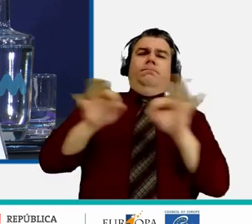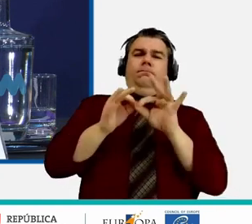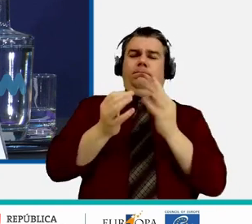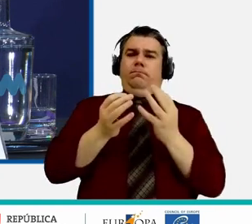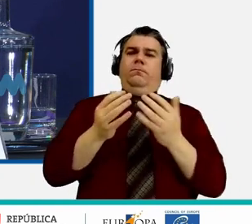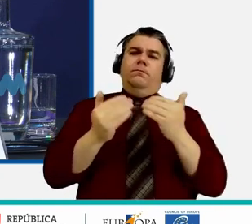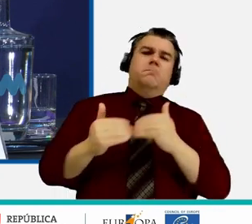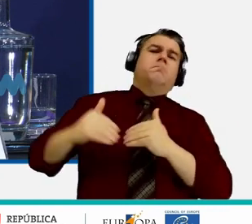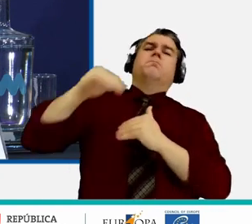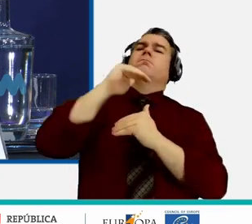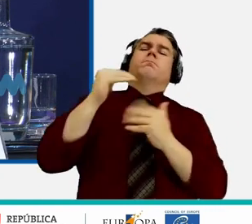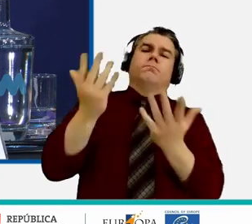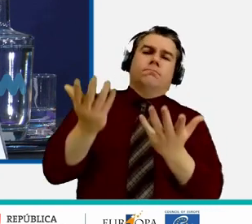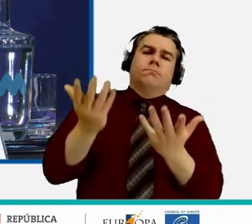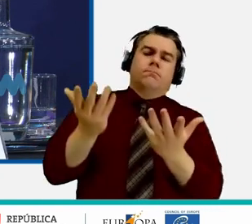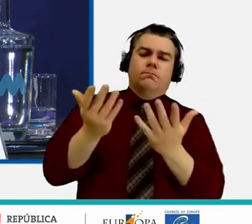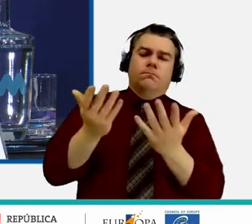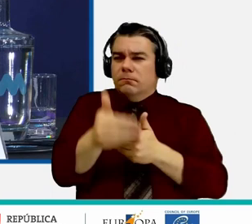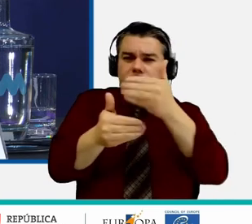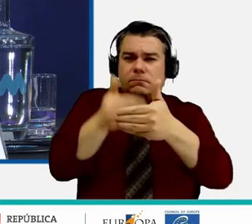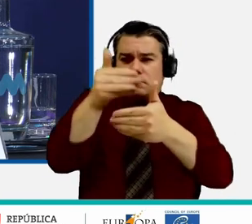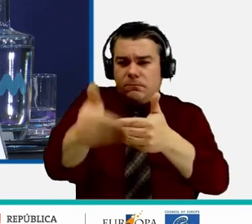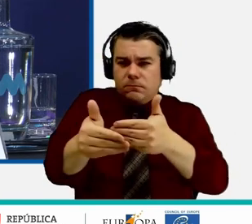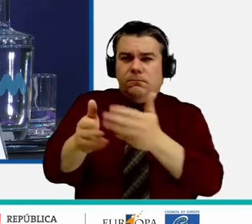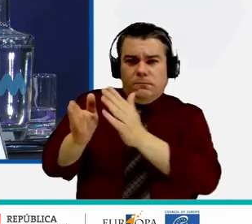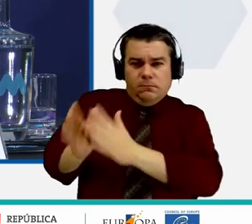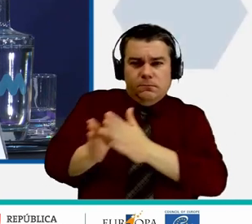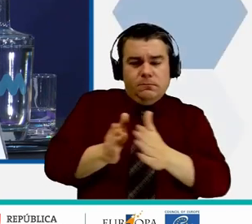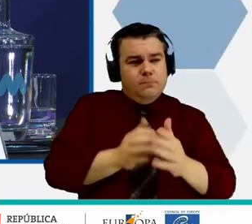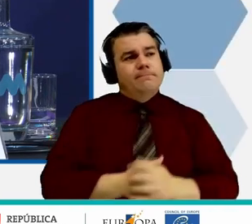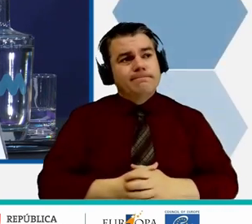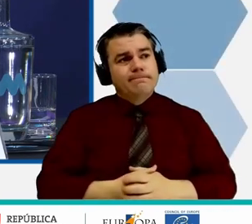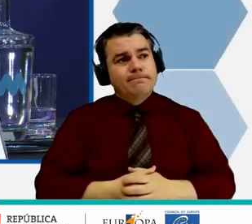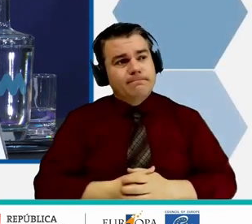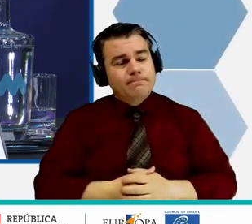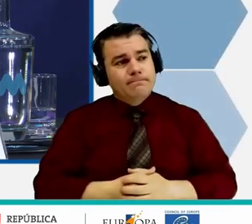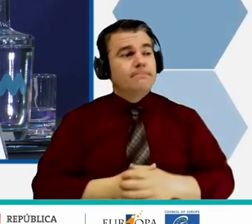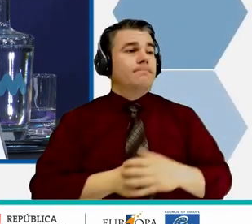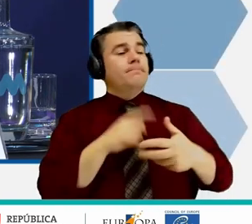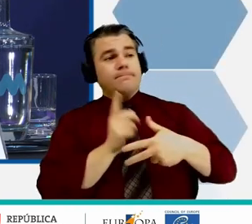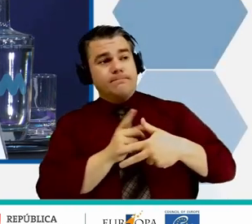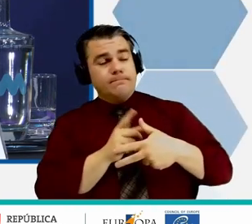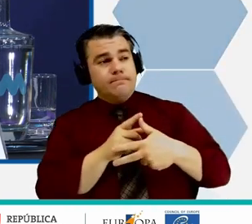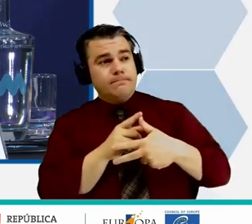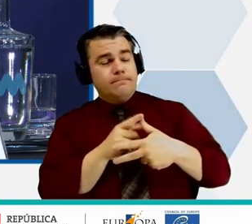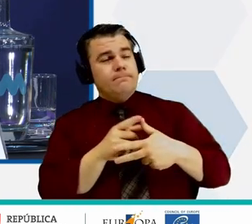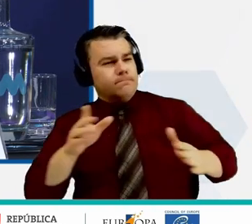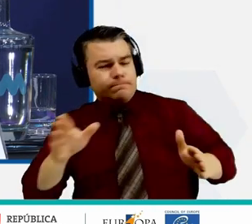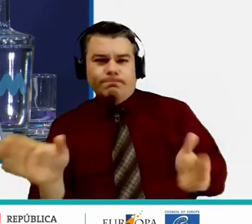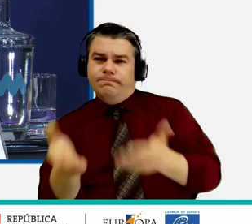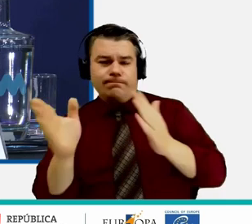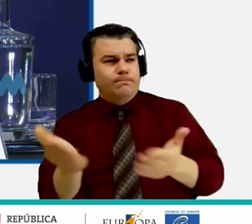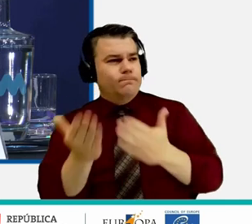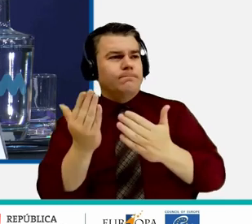well as the following steps in planned development of the canton. The first one, to encourage sustainable